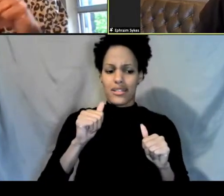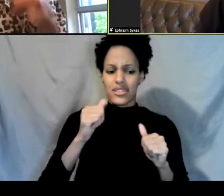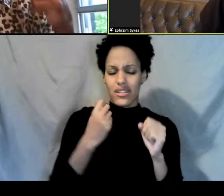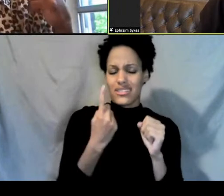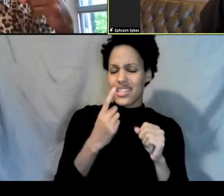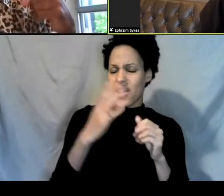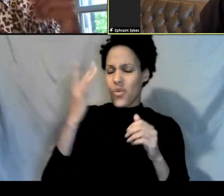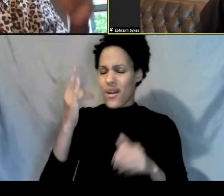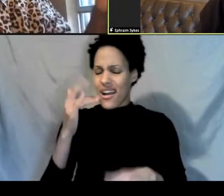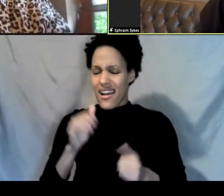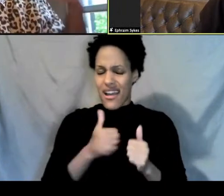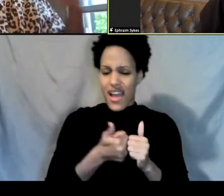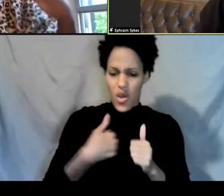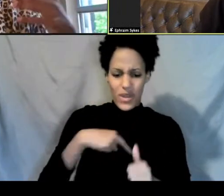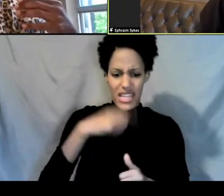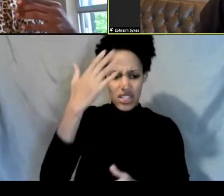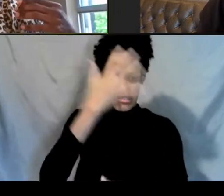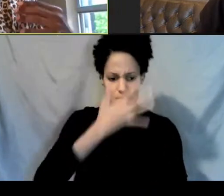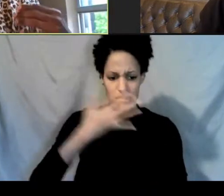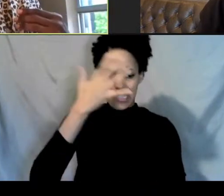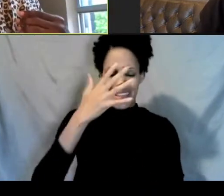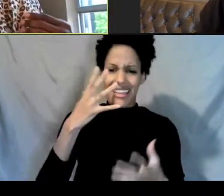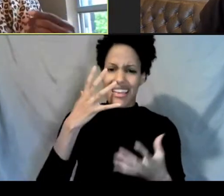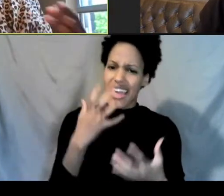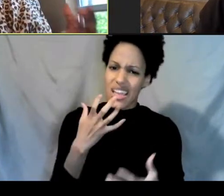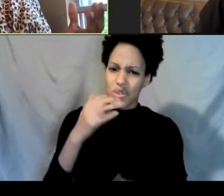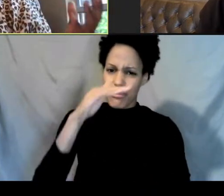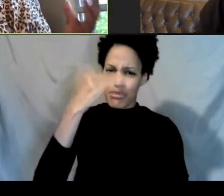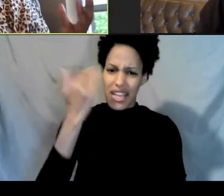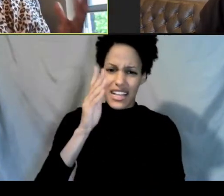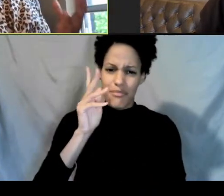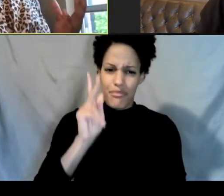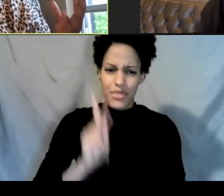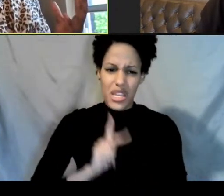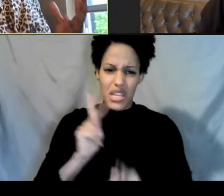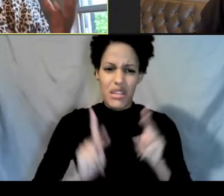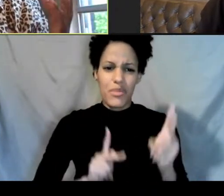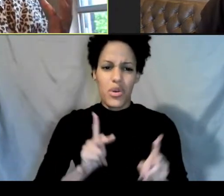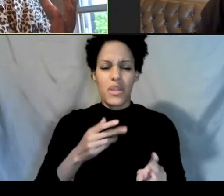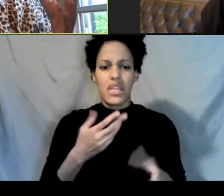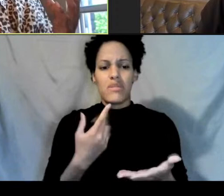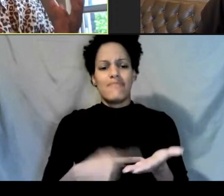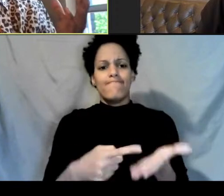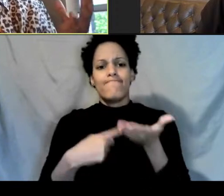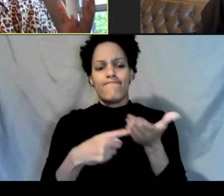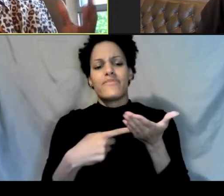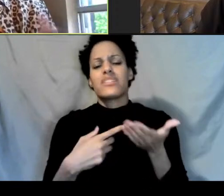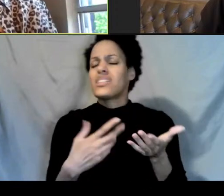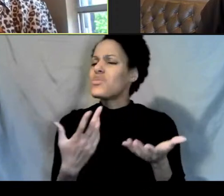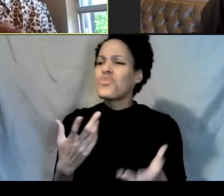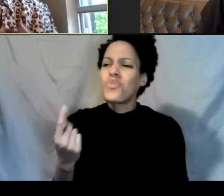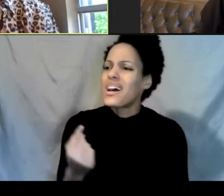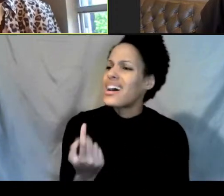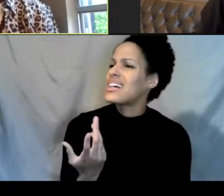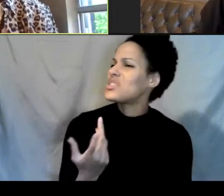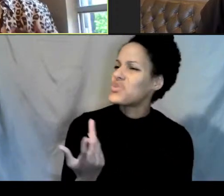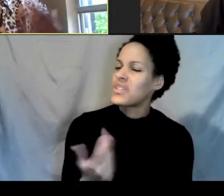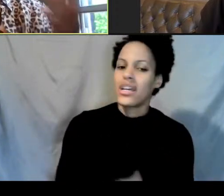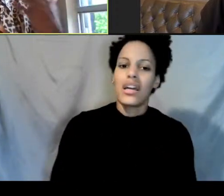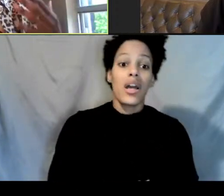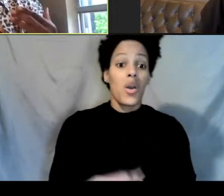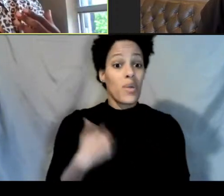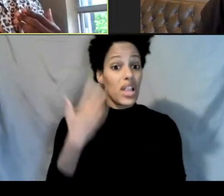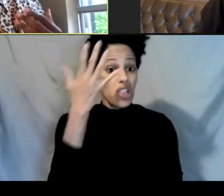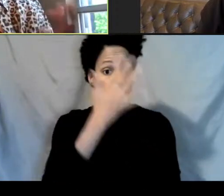Because people will say stuff and we're constantly like, what are you talking? You know what I mean? It's like, we look like angry Black people because